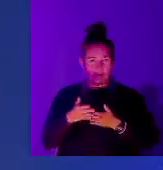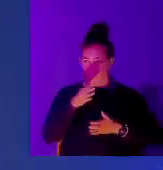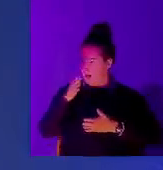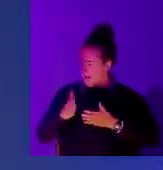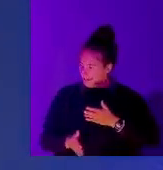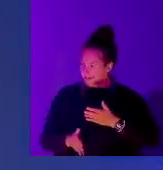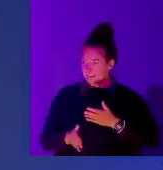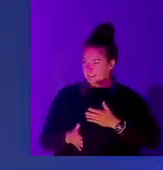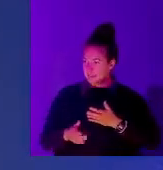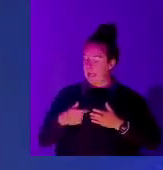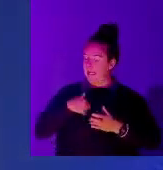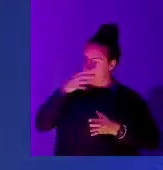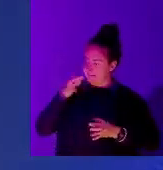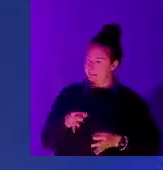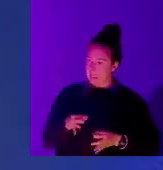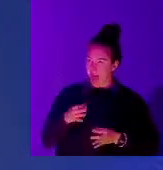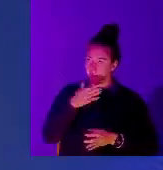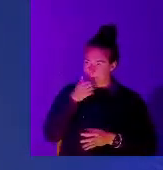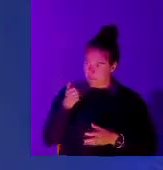them."